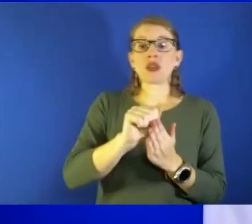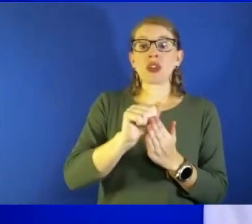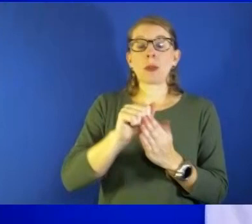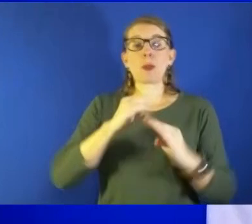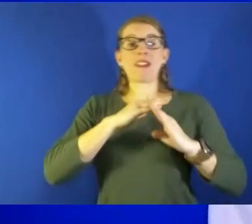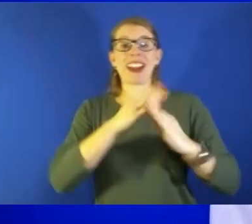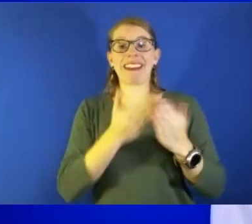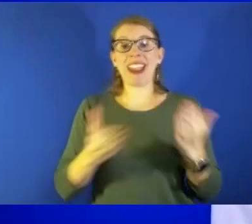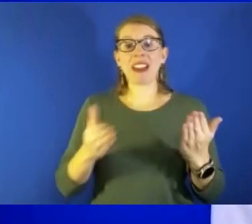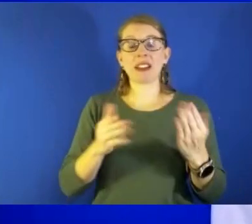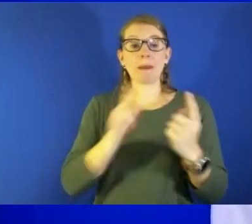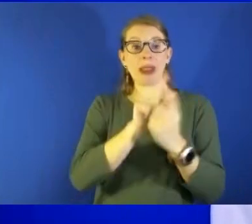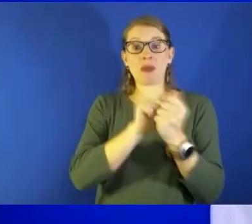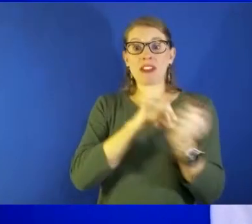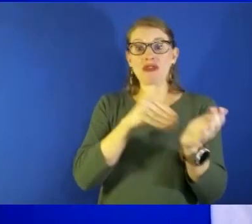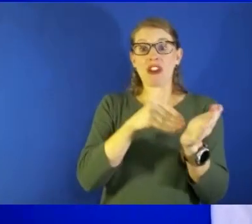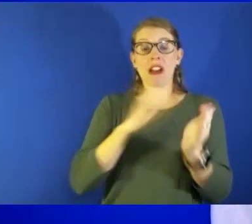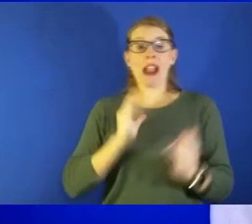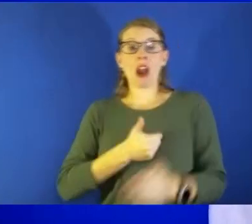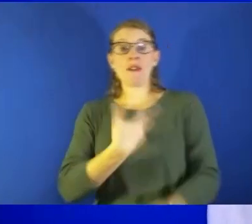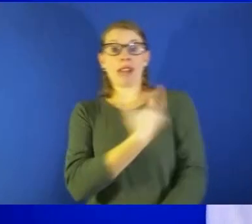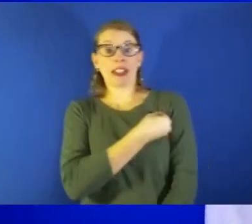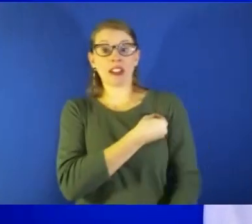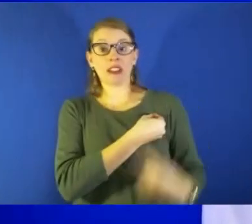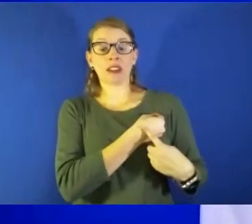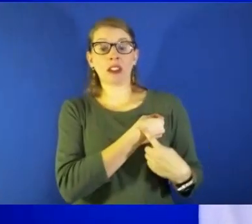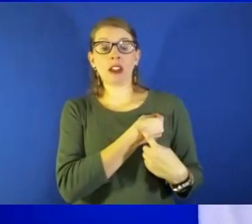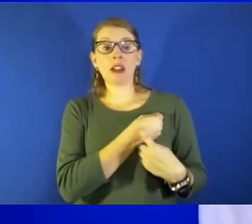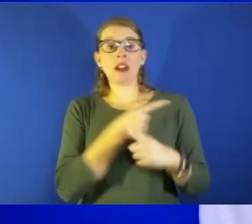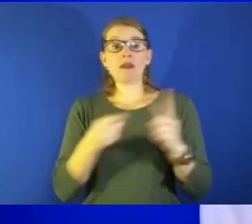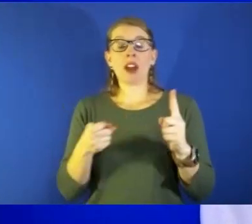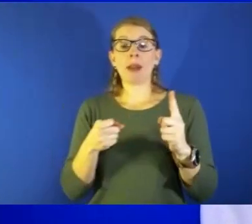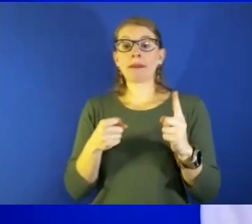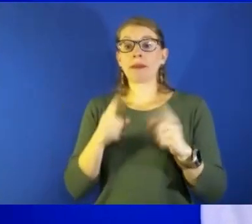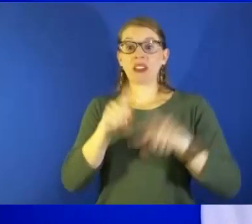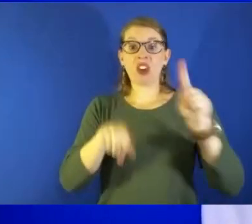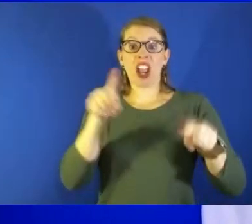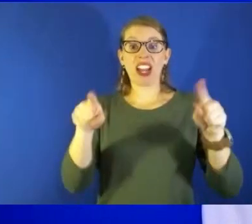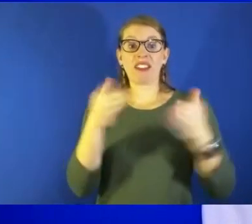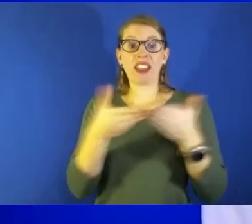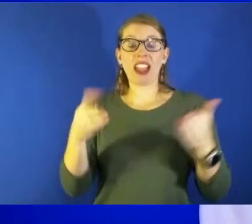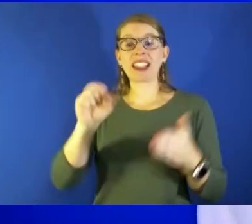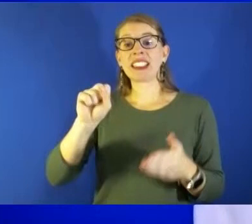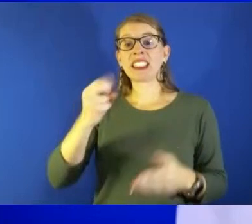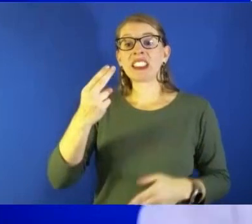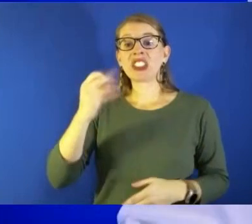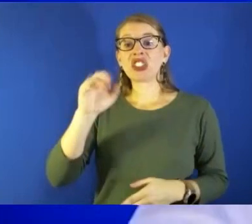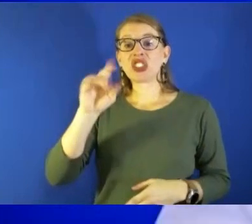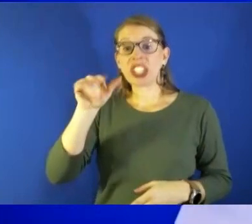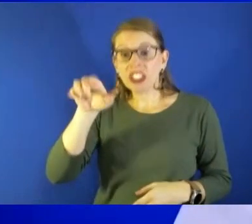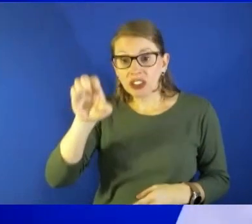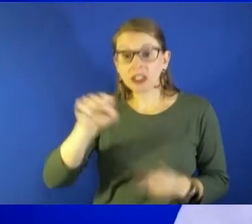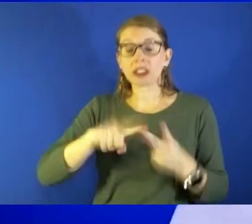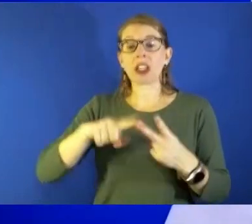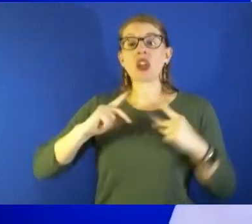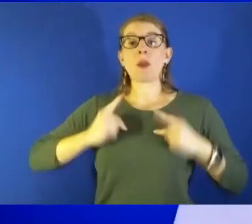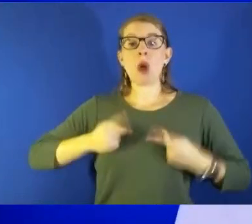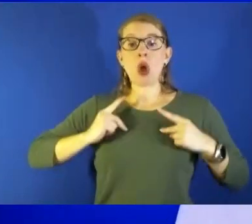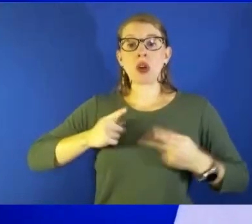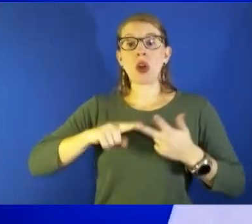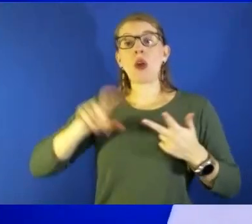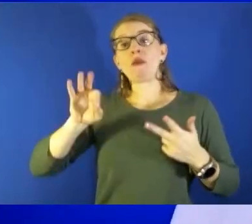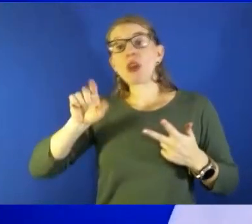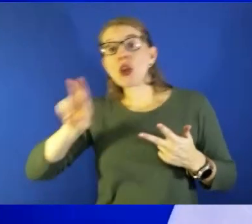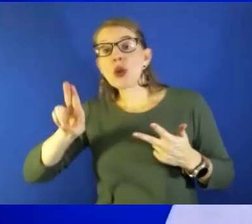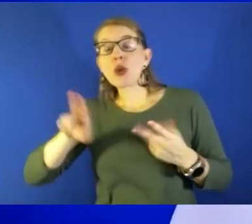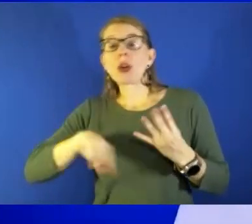prevention we have are vaccinations against a variety of things. The shingles vaccine, pneumonia vaccines, influenza vaccine,